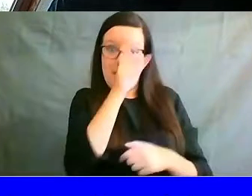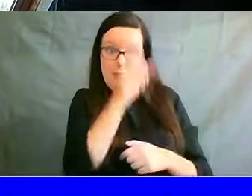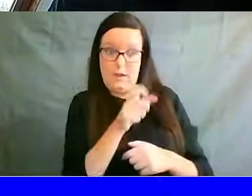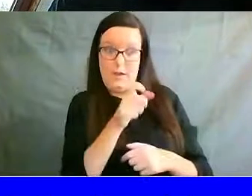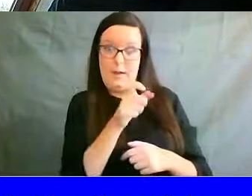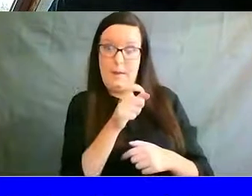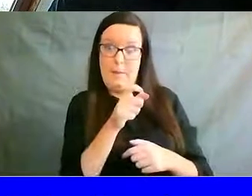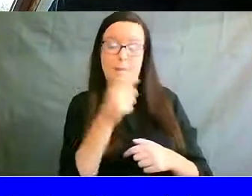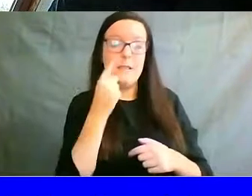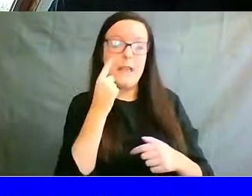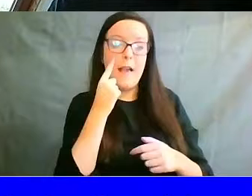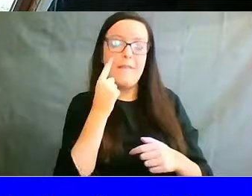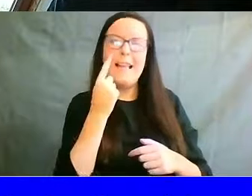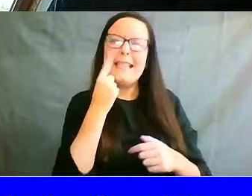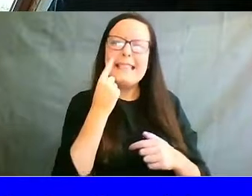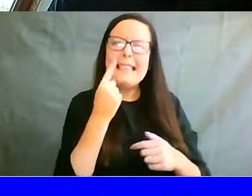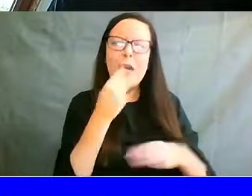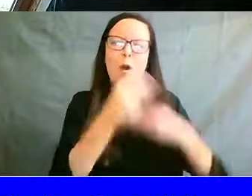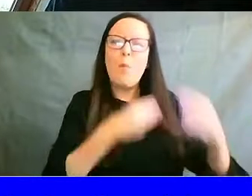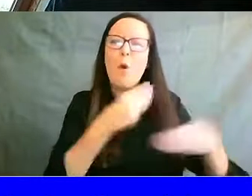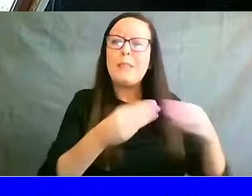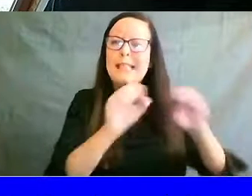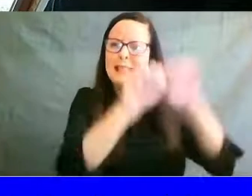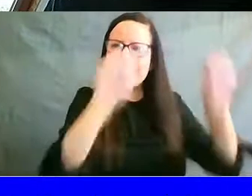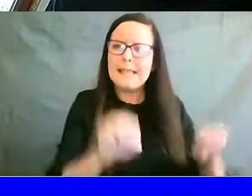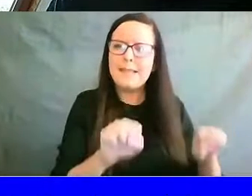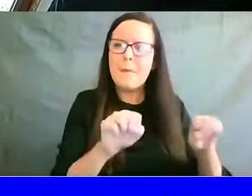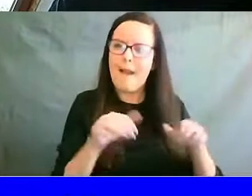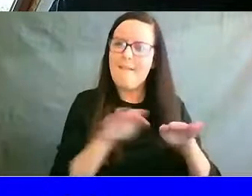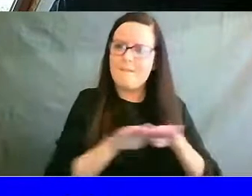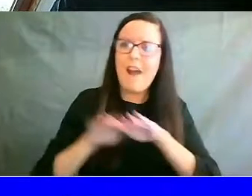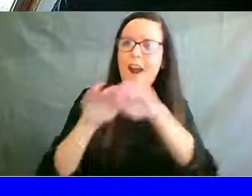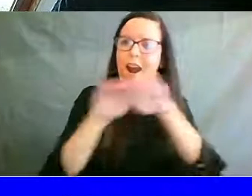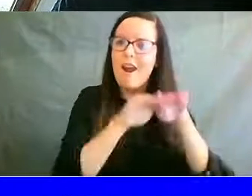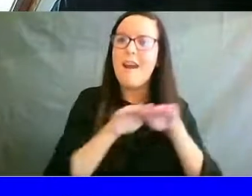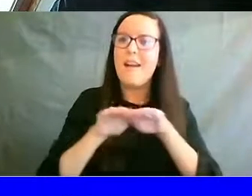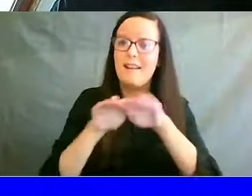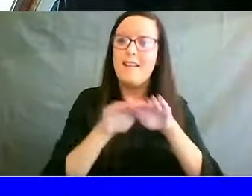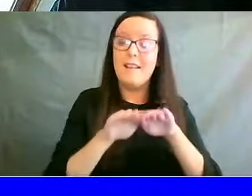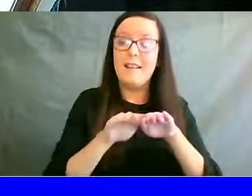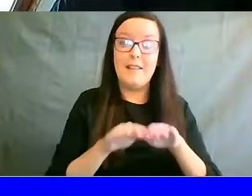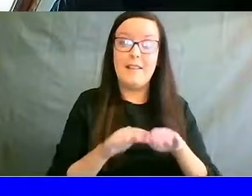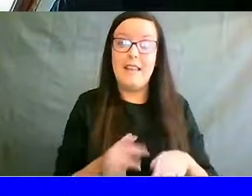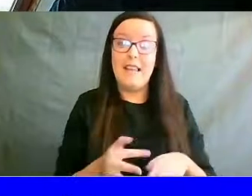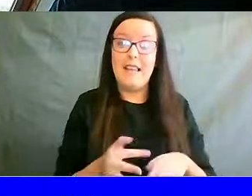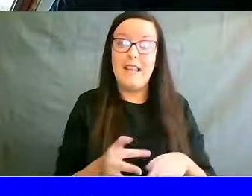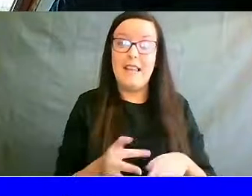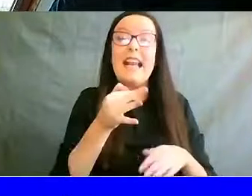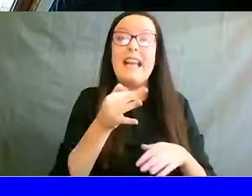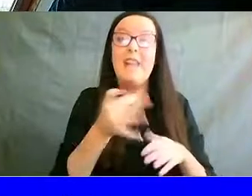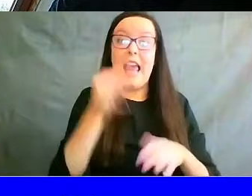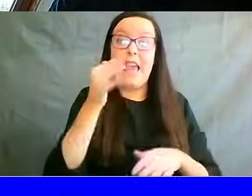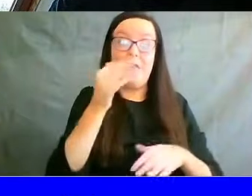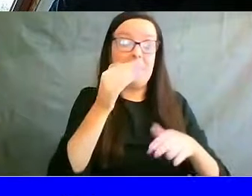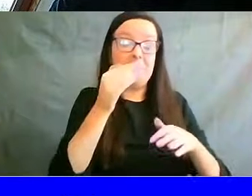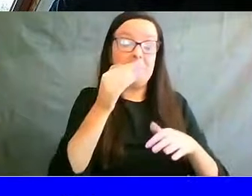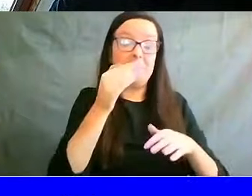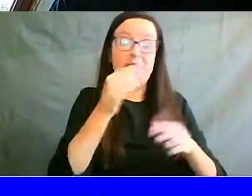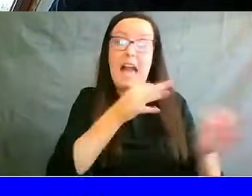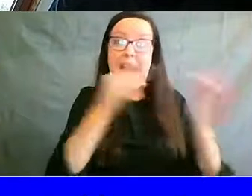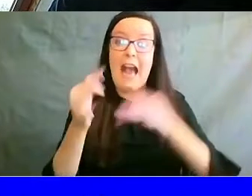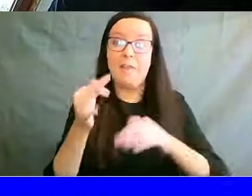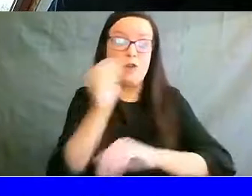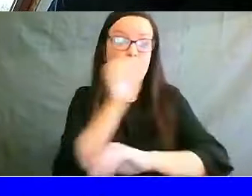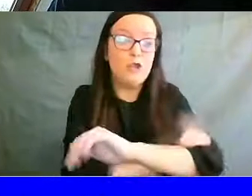the process as fairer. Even if they're convicted, they see the process as fairer, and because they feel that they have had their